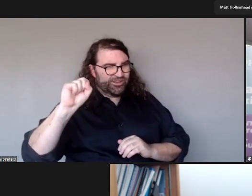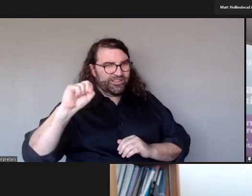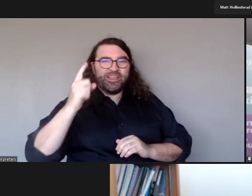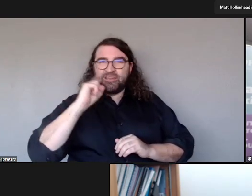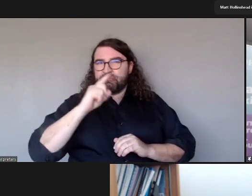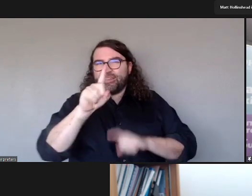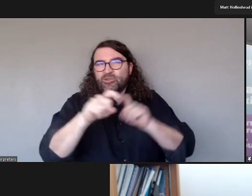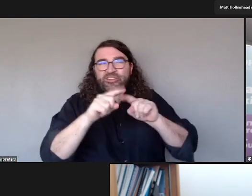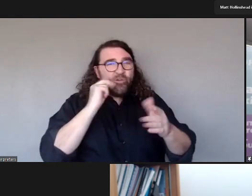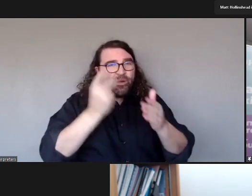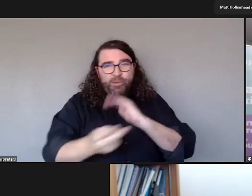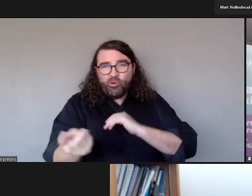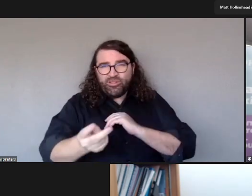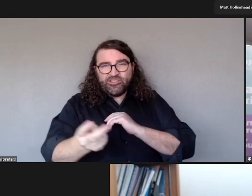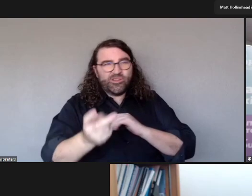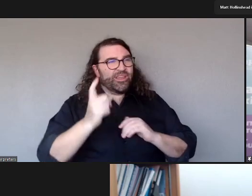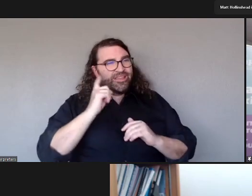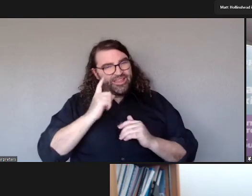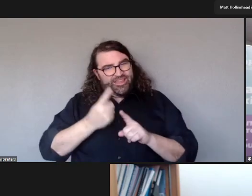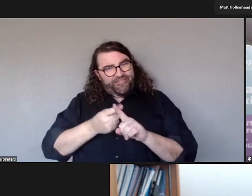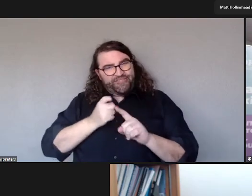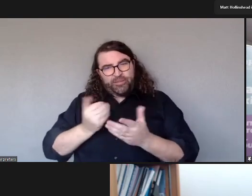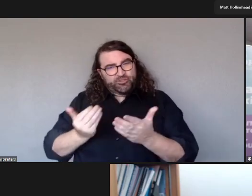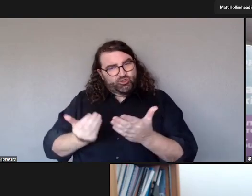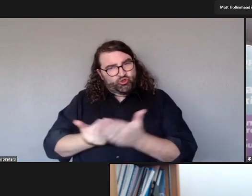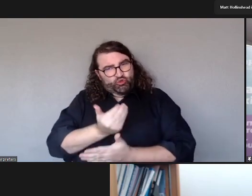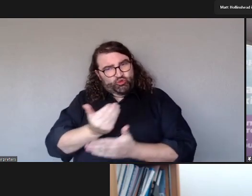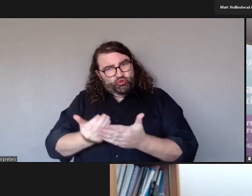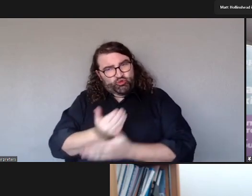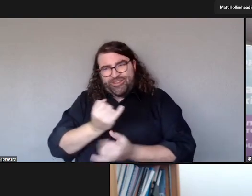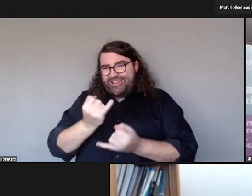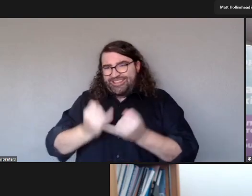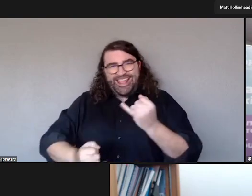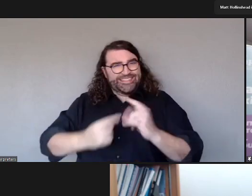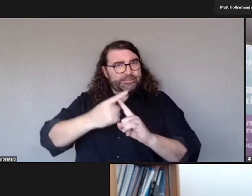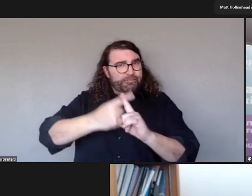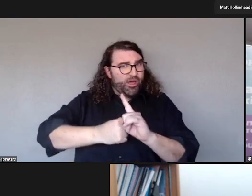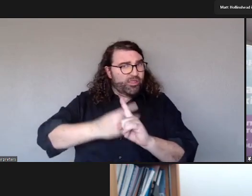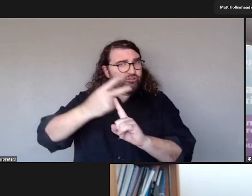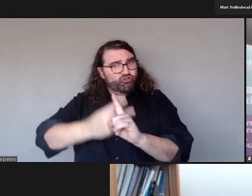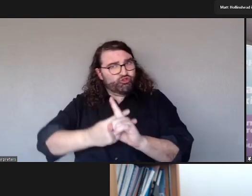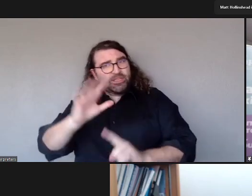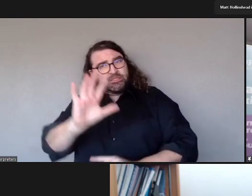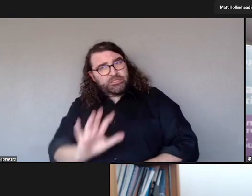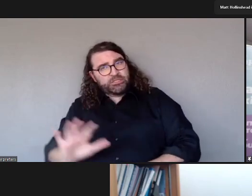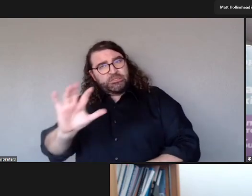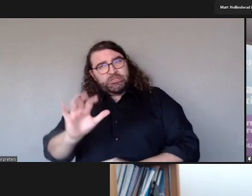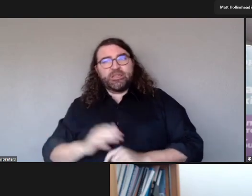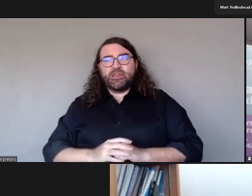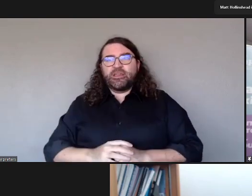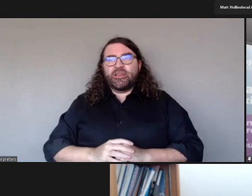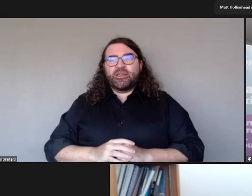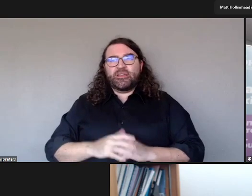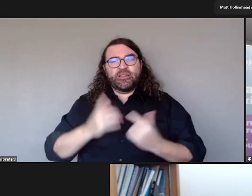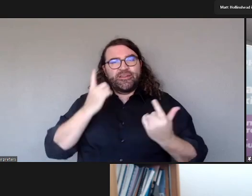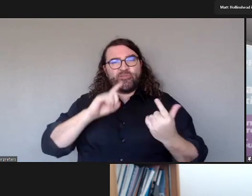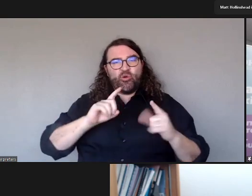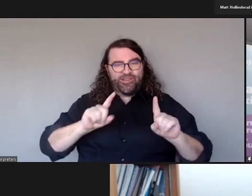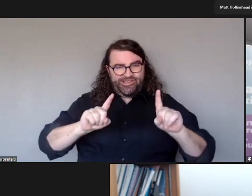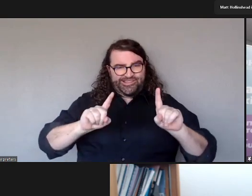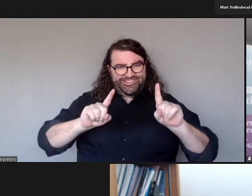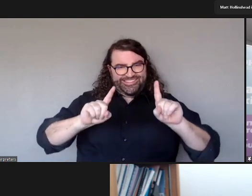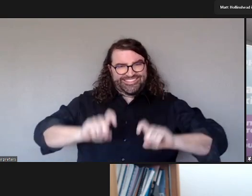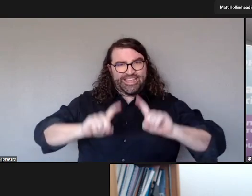of you. I guess from the latest, the last month or so, the kind of cases, the tests that have been coming in